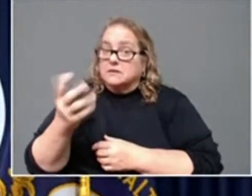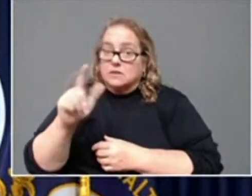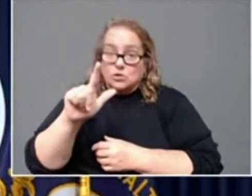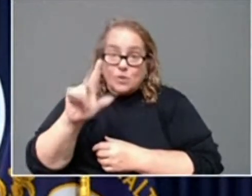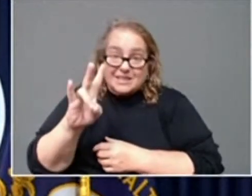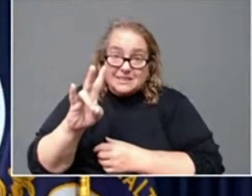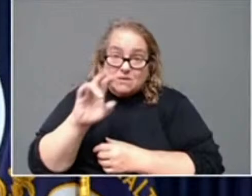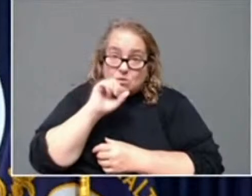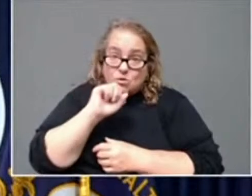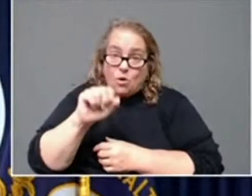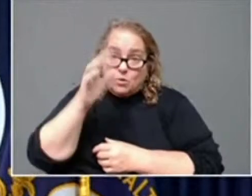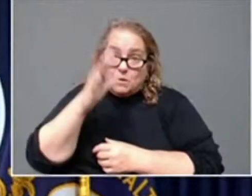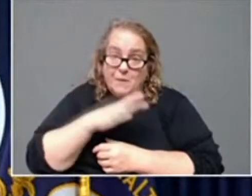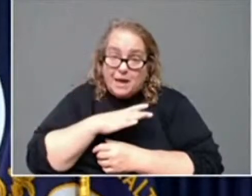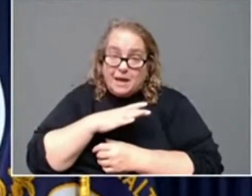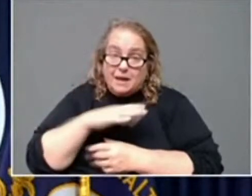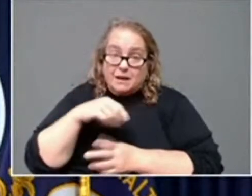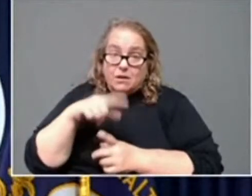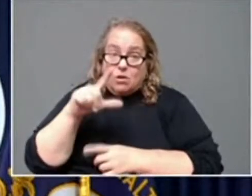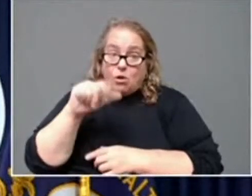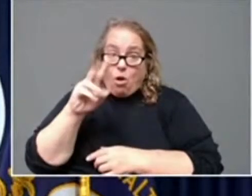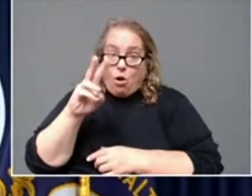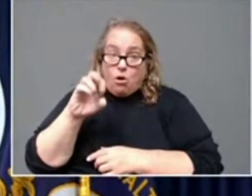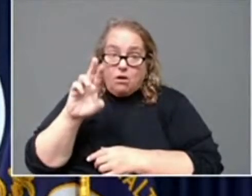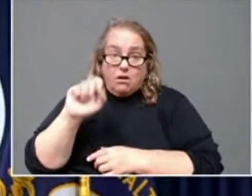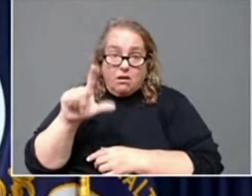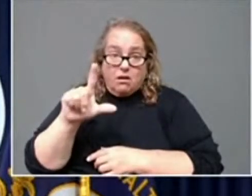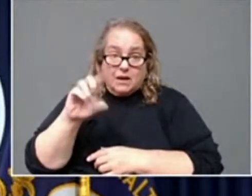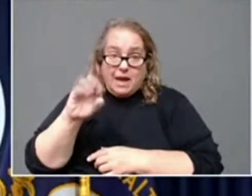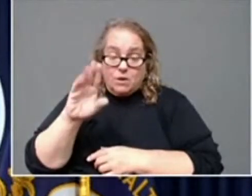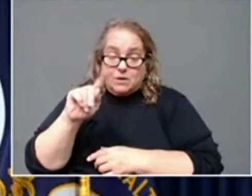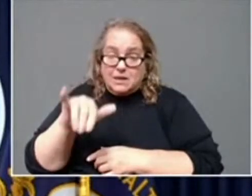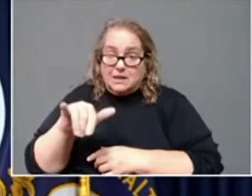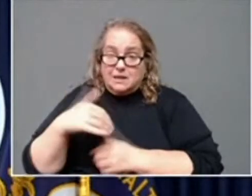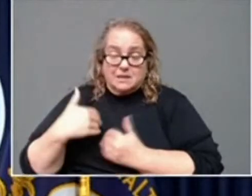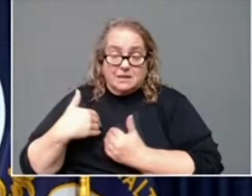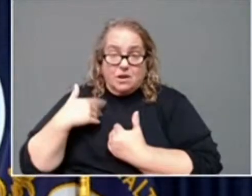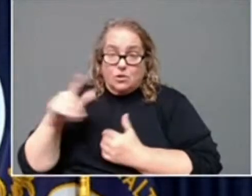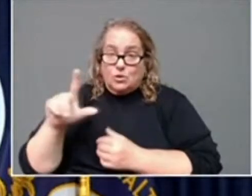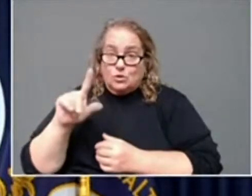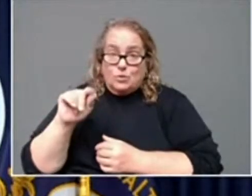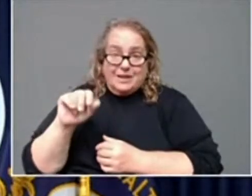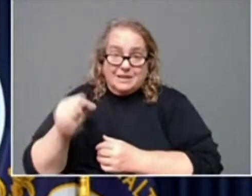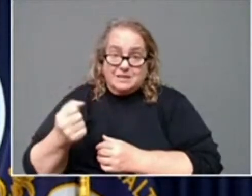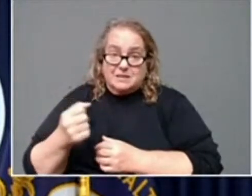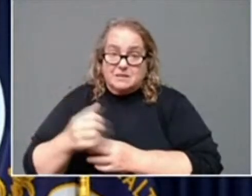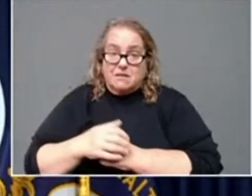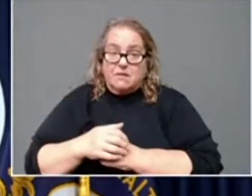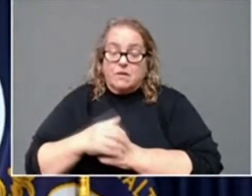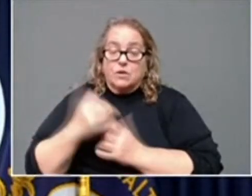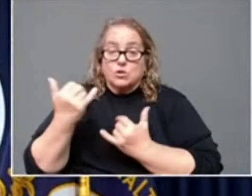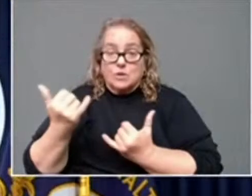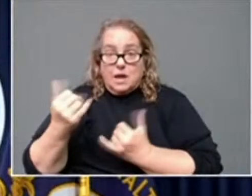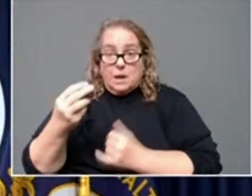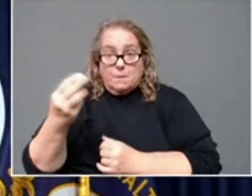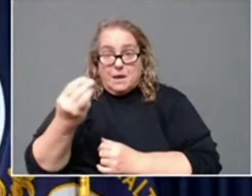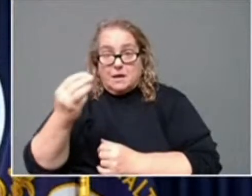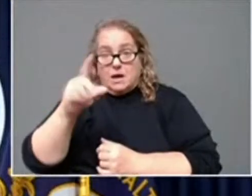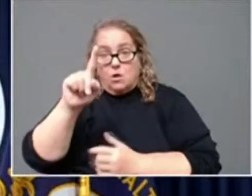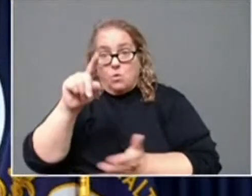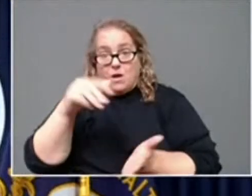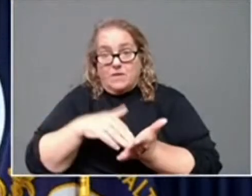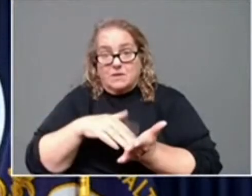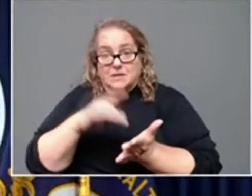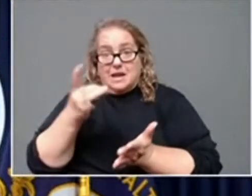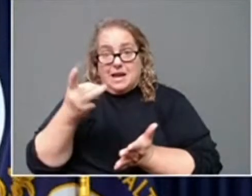27-year-old man in Laurel County, so as young as in their 20s. Today, Monday, 1,089